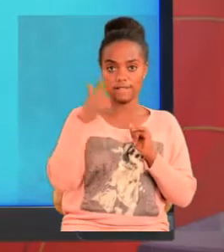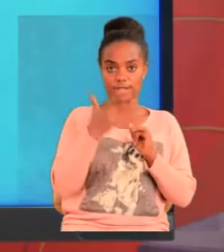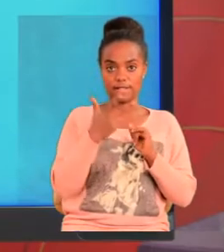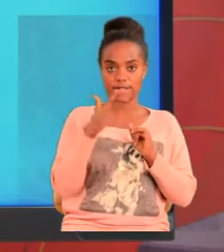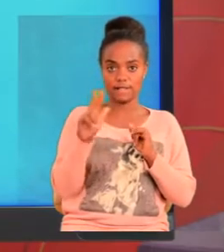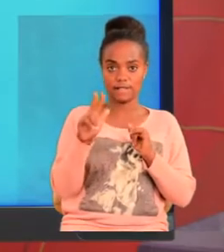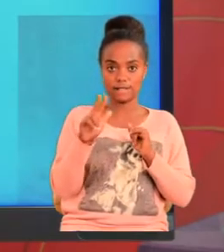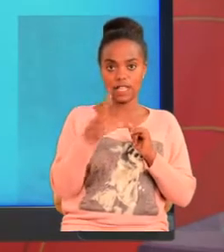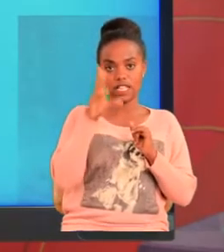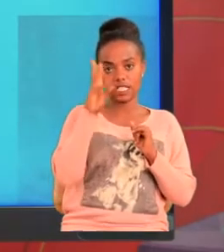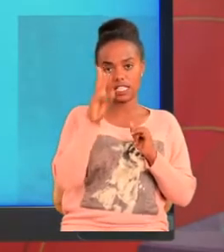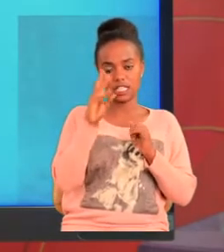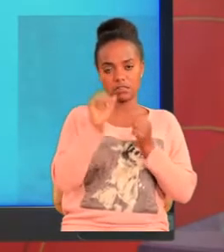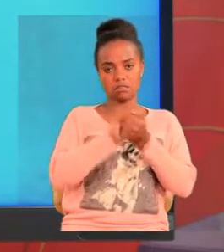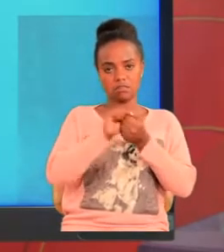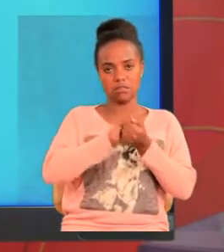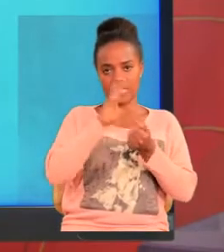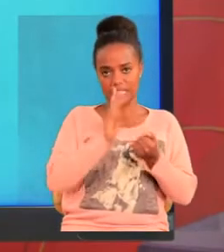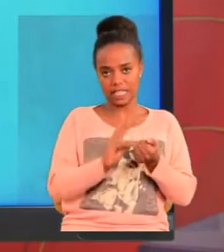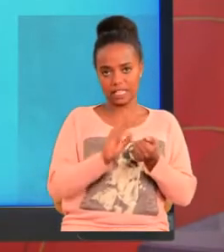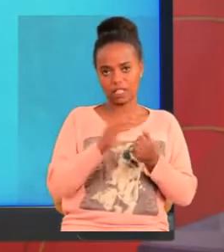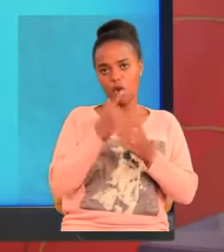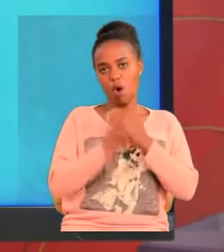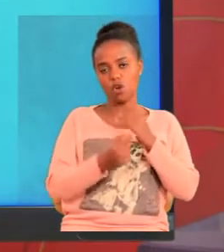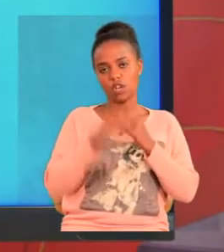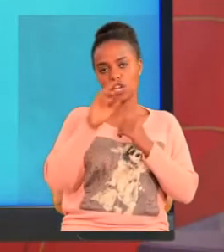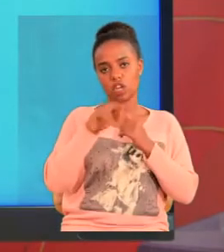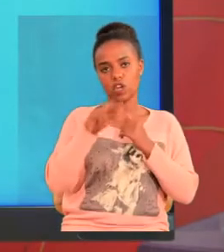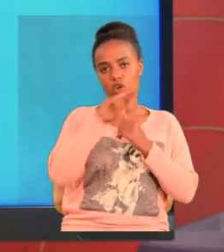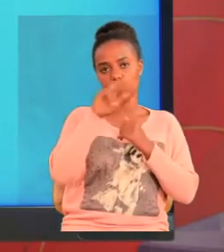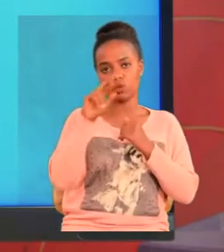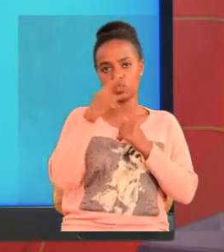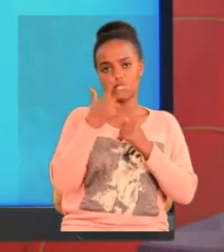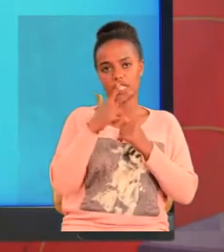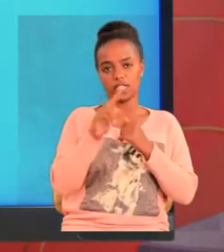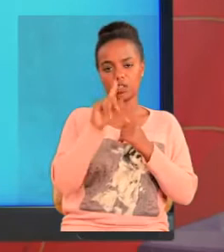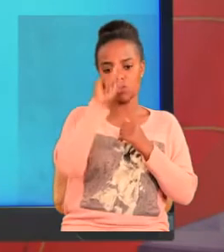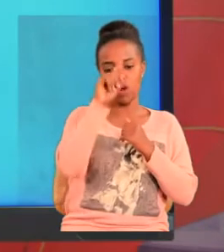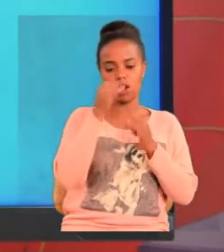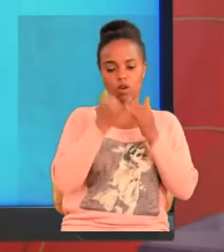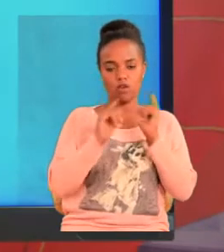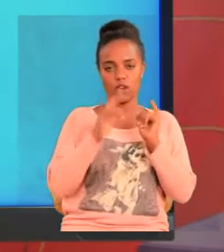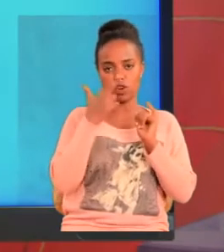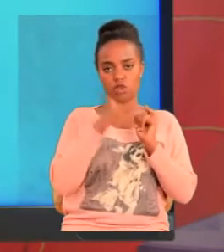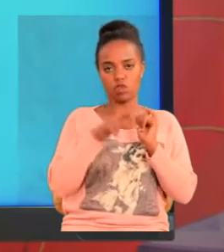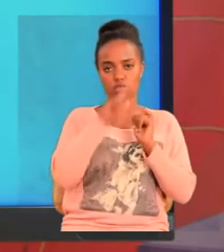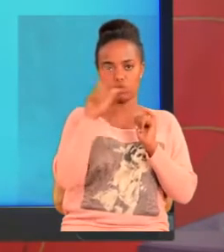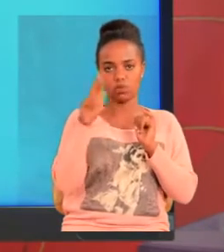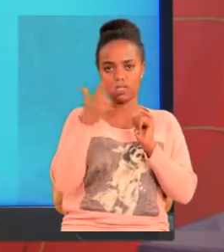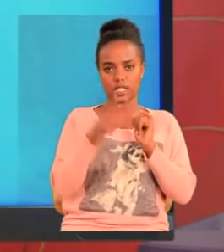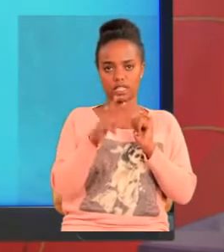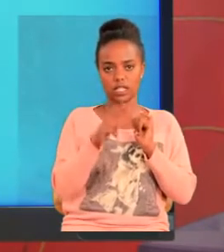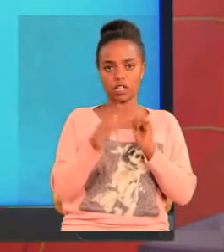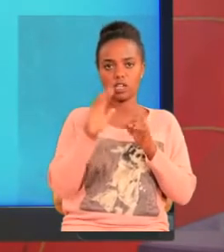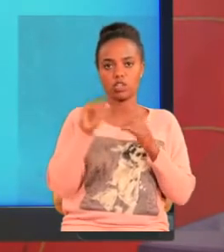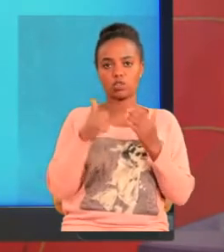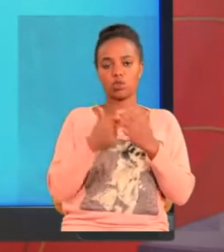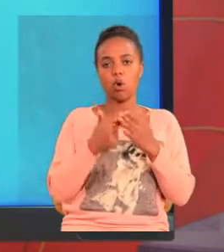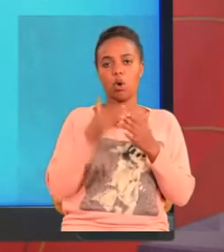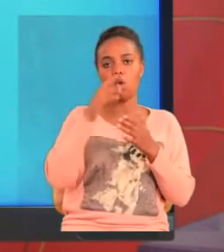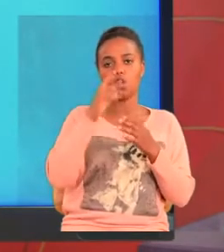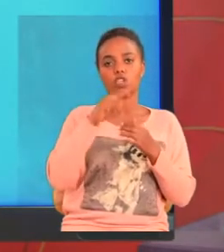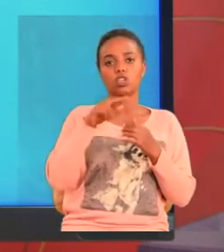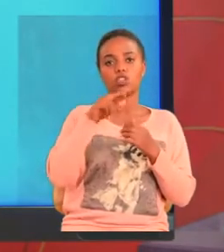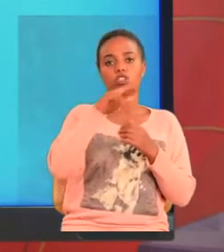6 by 6 cancel, you will have 1 over root 13. You will have 1 over root 13. Rationalizing, you will have the square root of